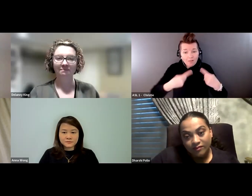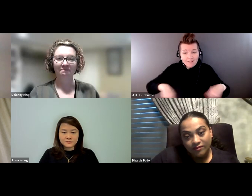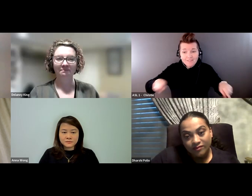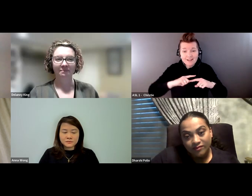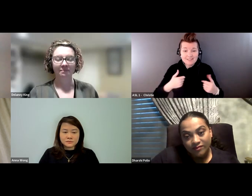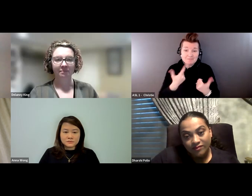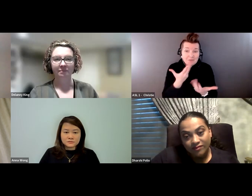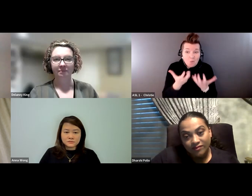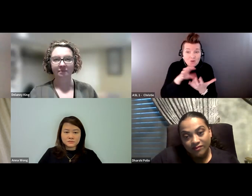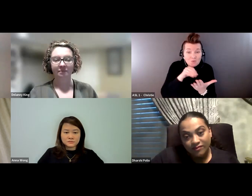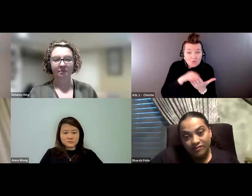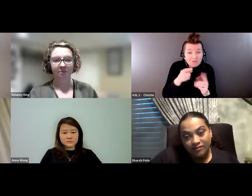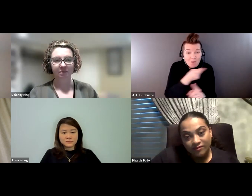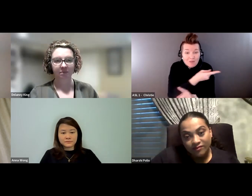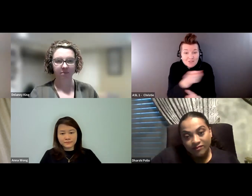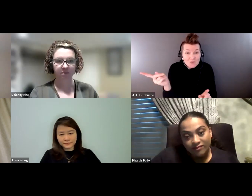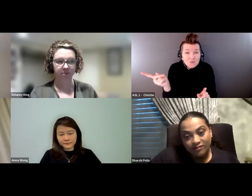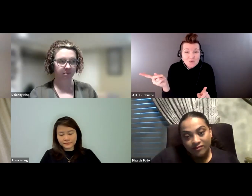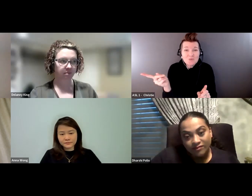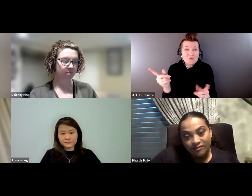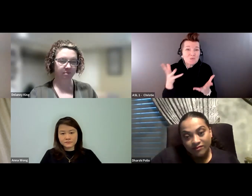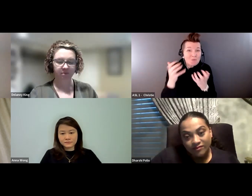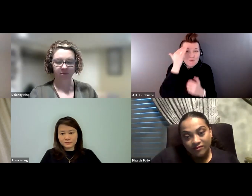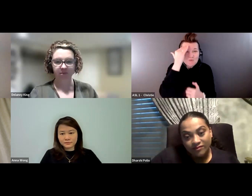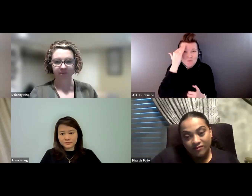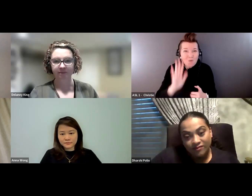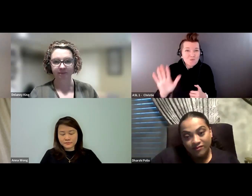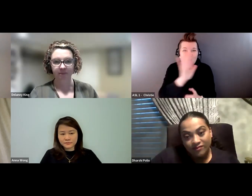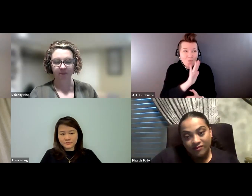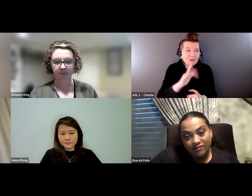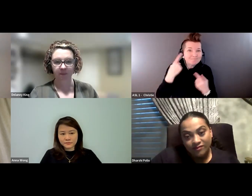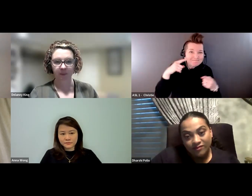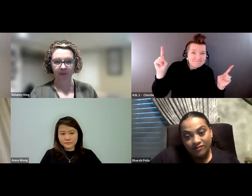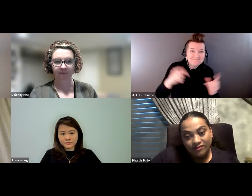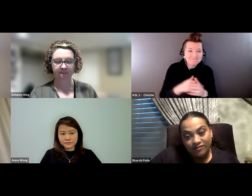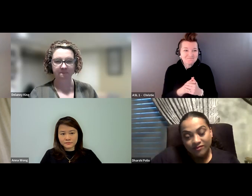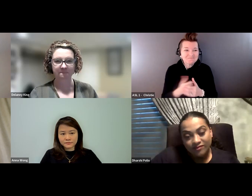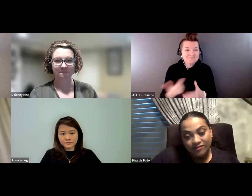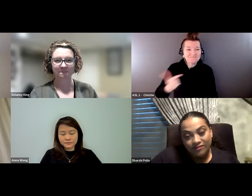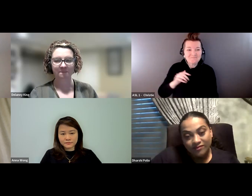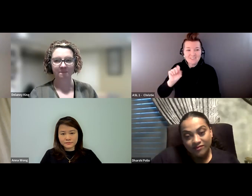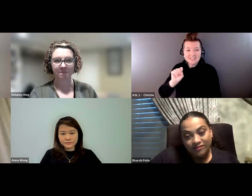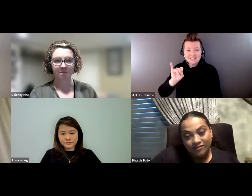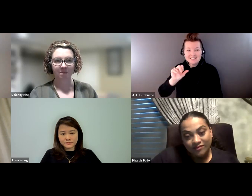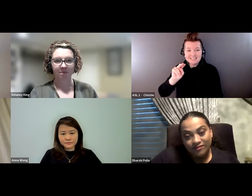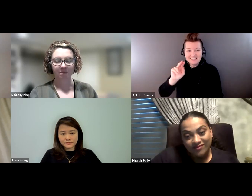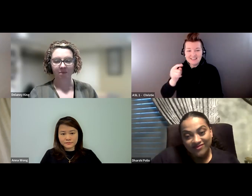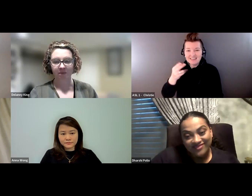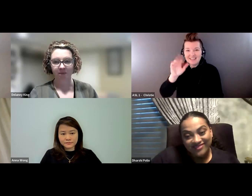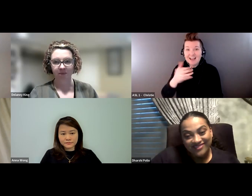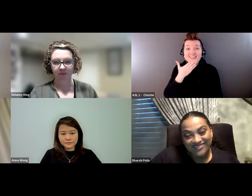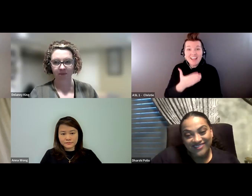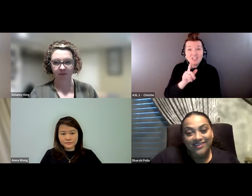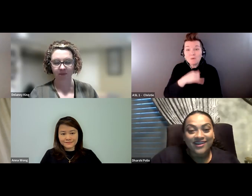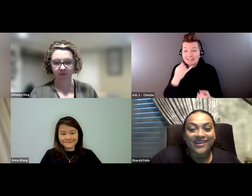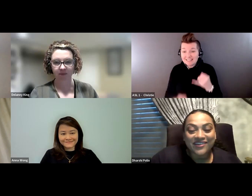y'all what insights you have to share as well. Thank you. So happy to have you here. And last but not least, Darshi, thanks for